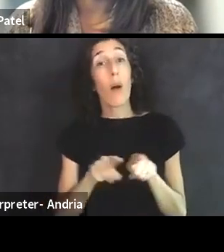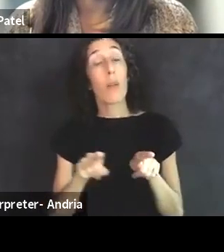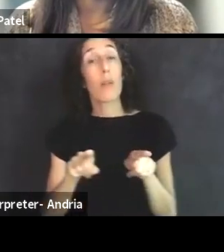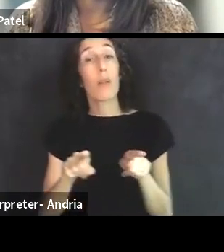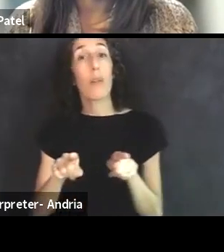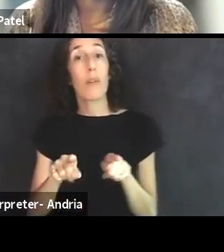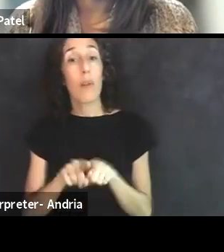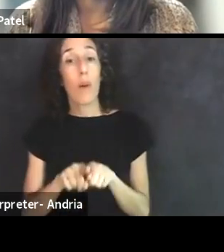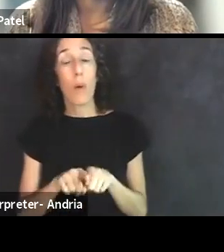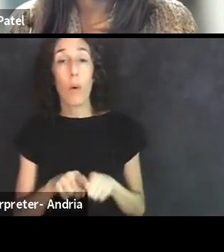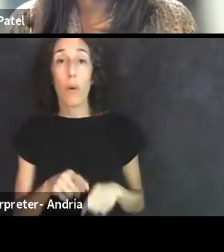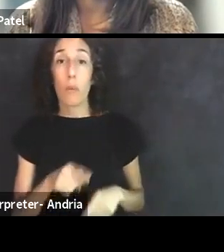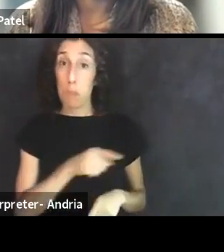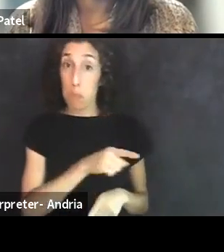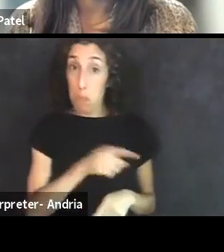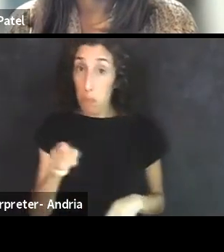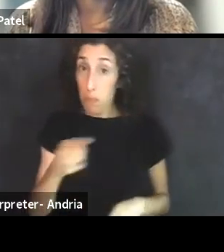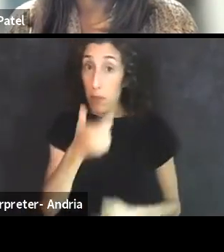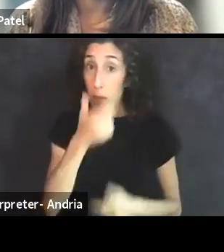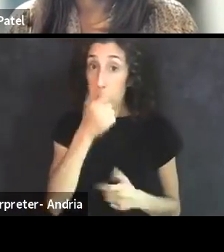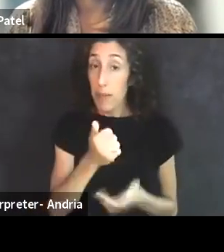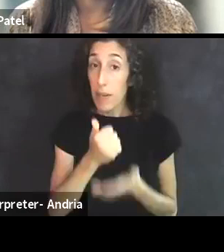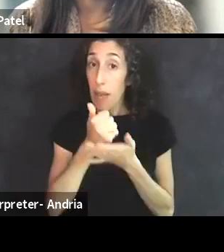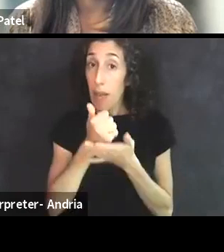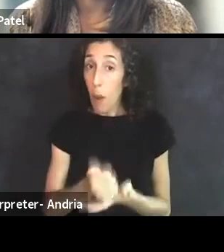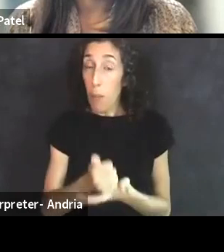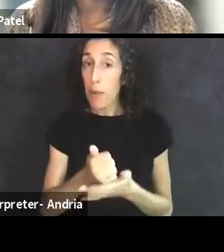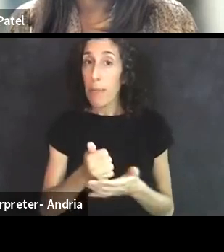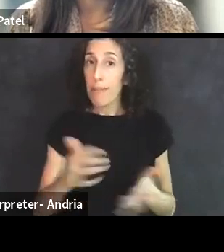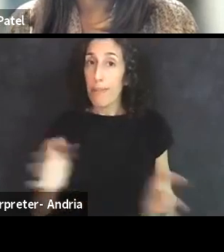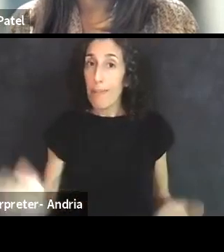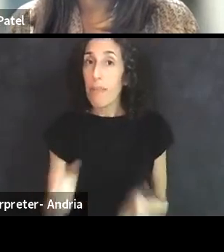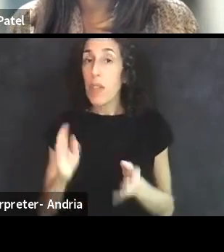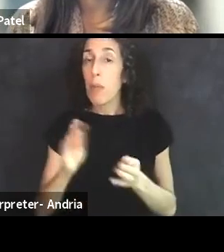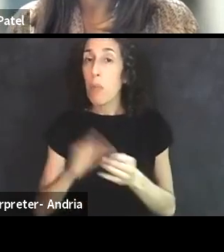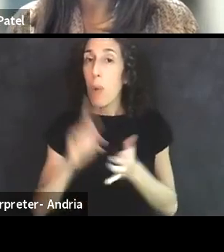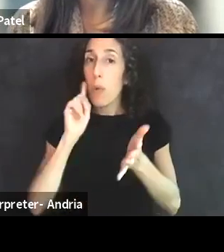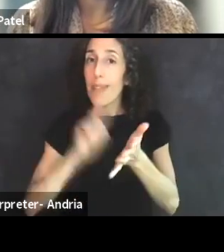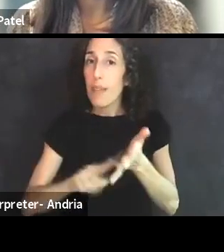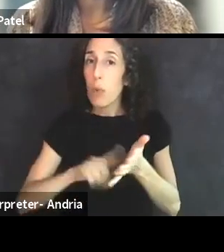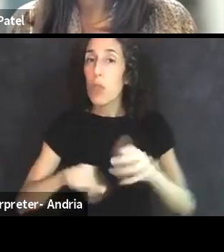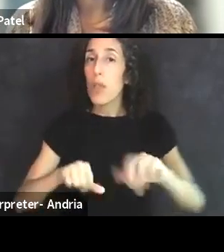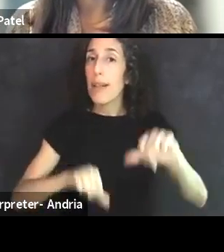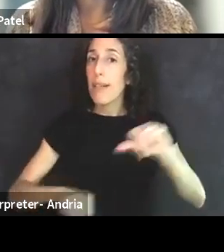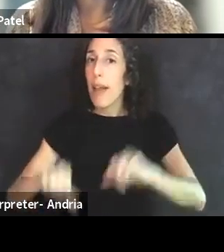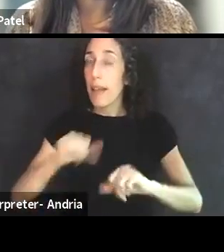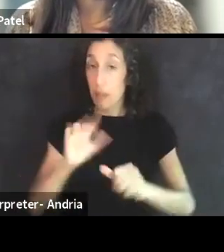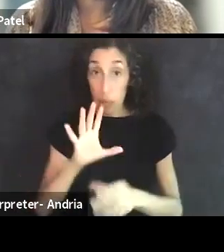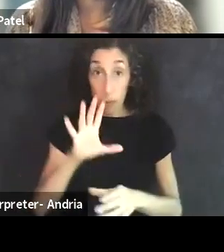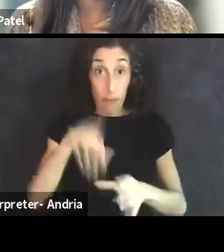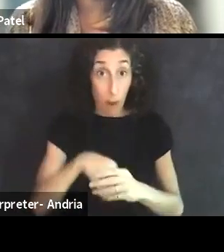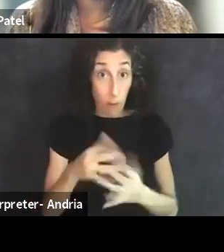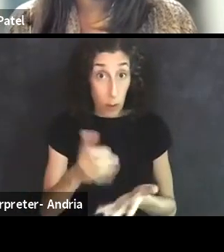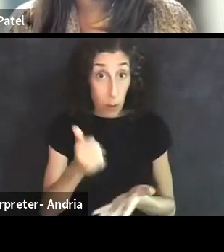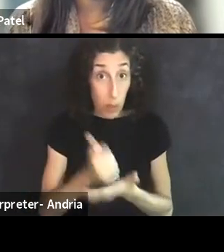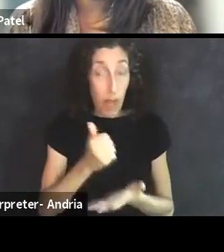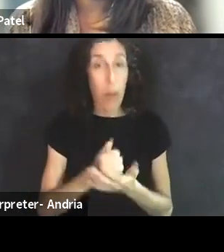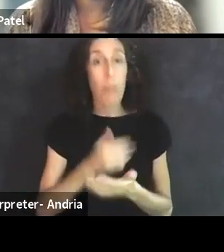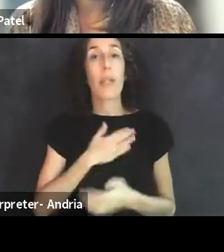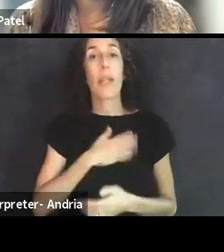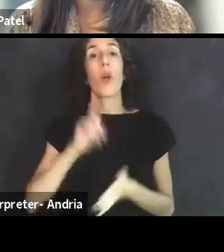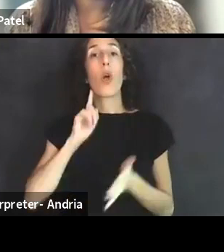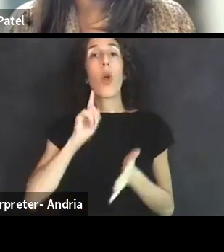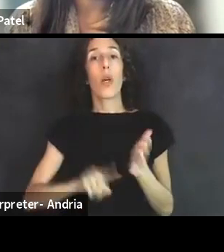the science, you know, please go to our website and look at what we're doing, and it changes all the time. And what we want is